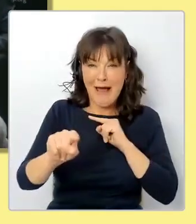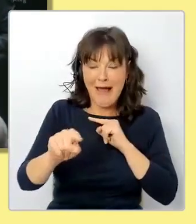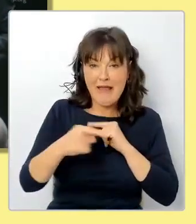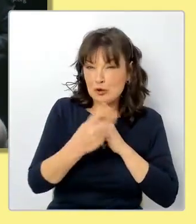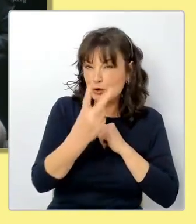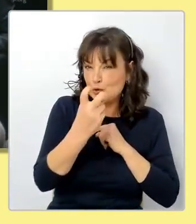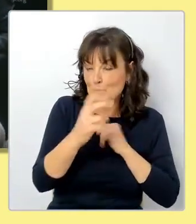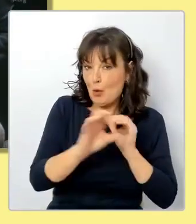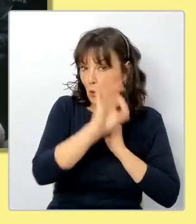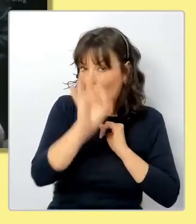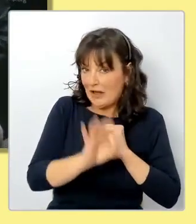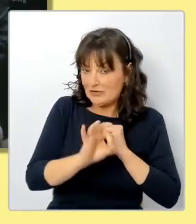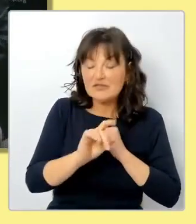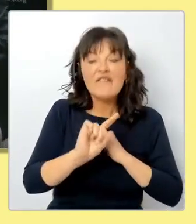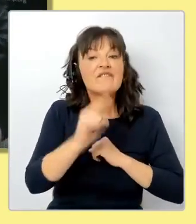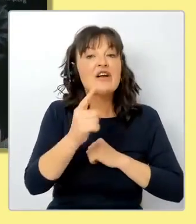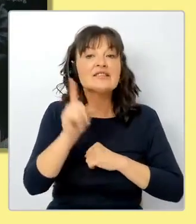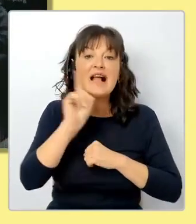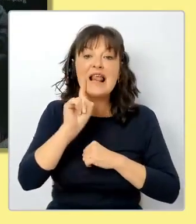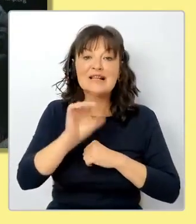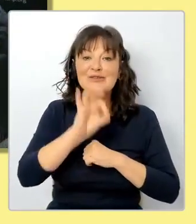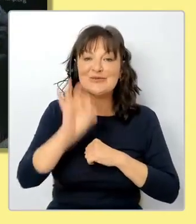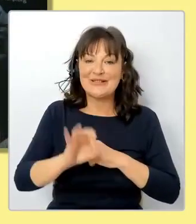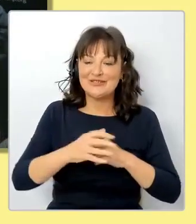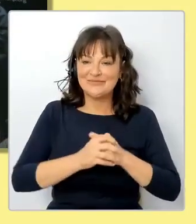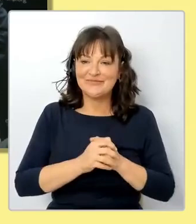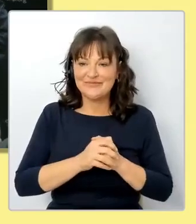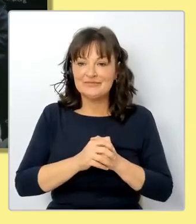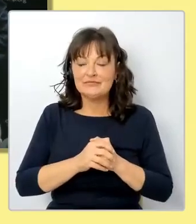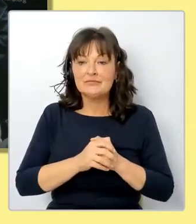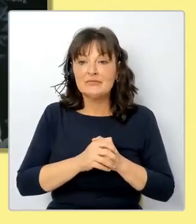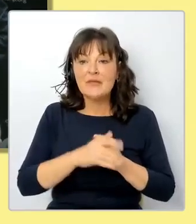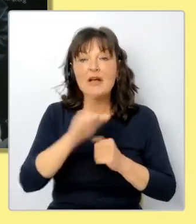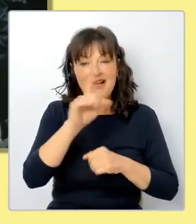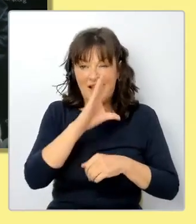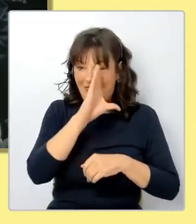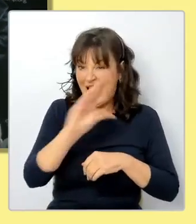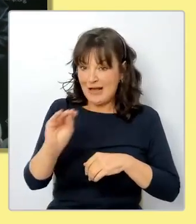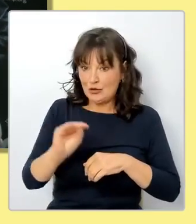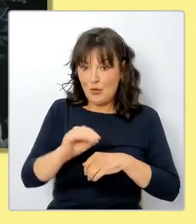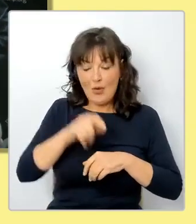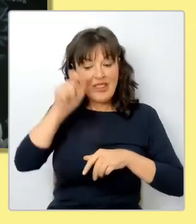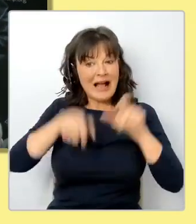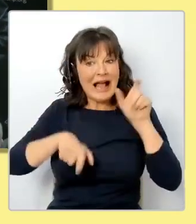here. And the briefer the answers, the more time they will get to sum up.